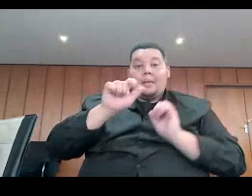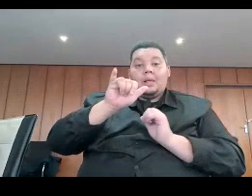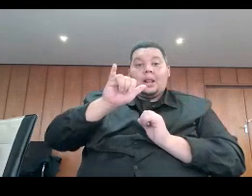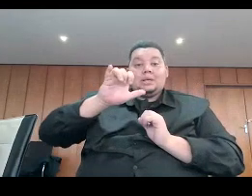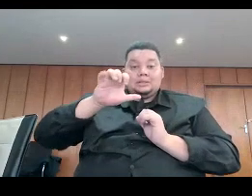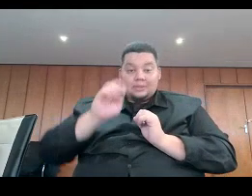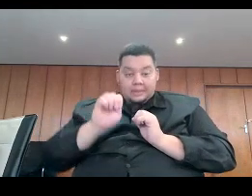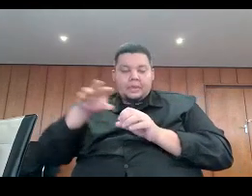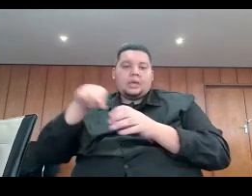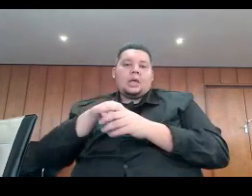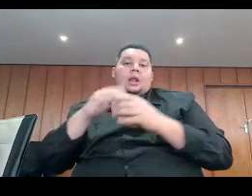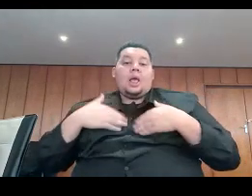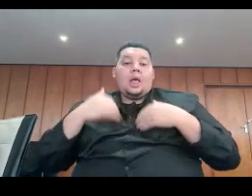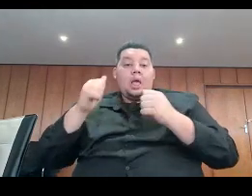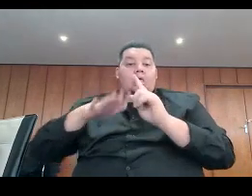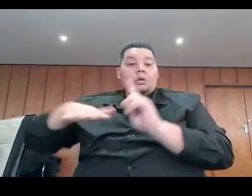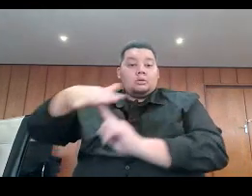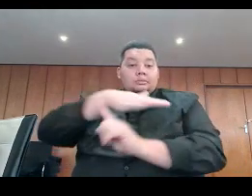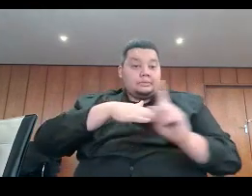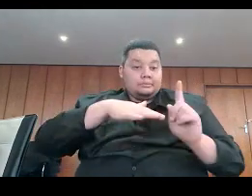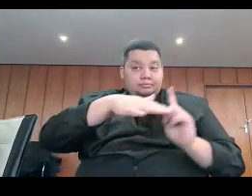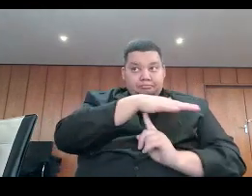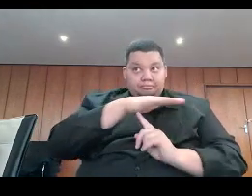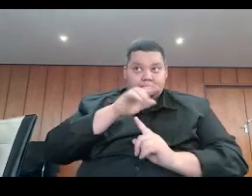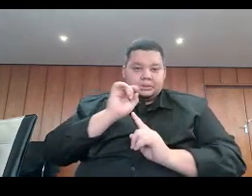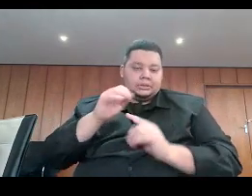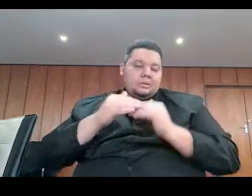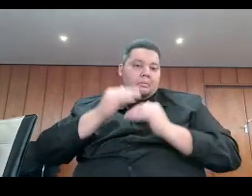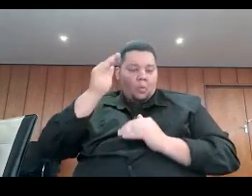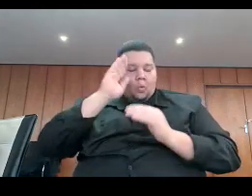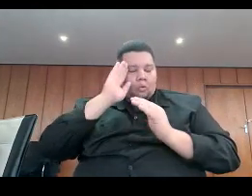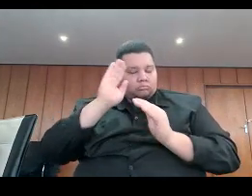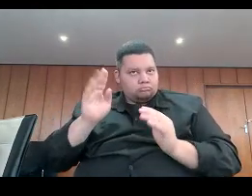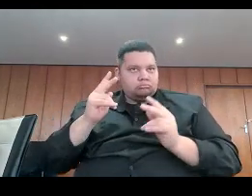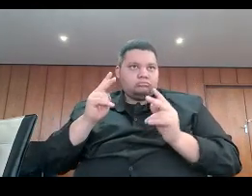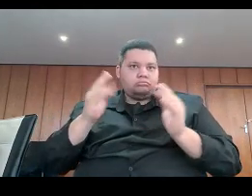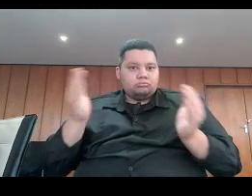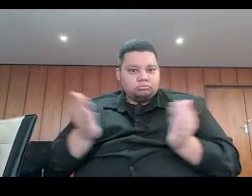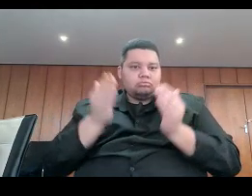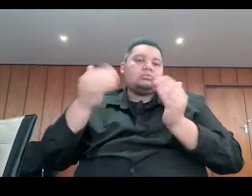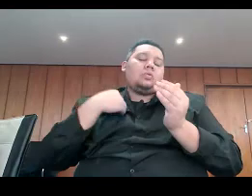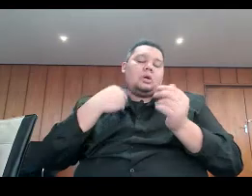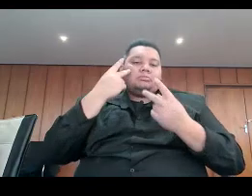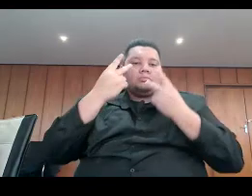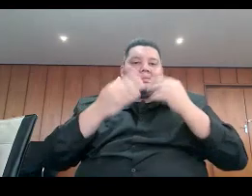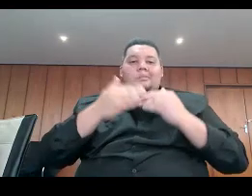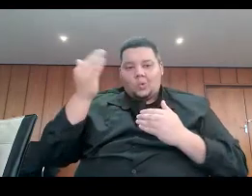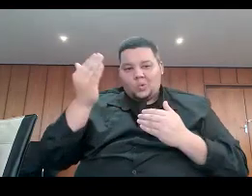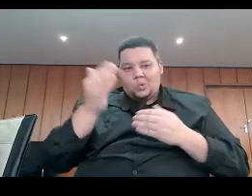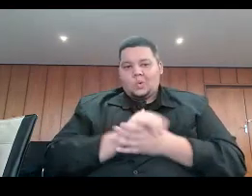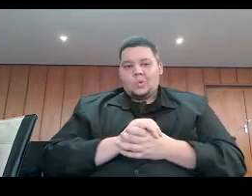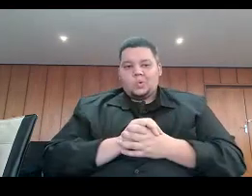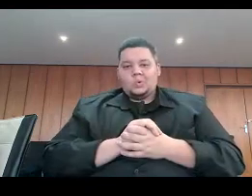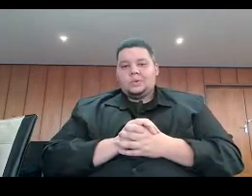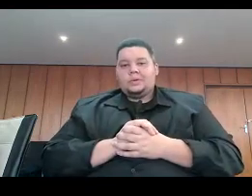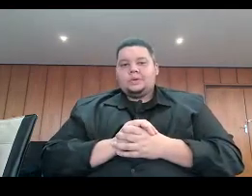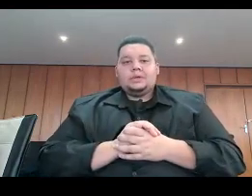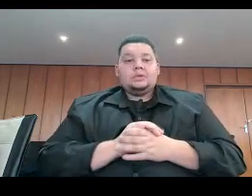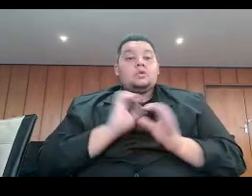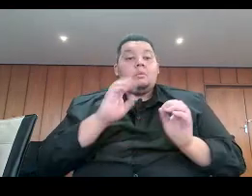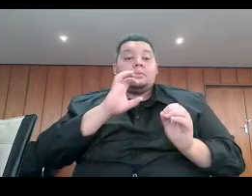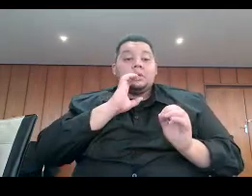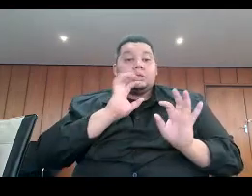in health disciplines has become encouragingly visible. And so this may be